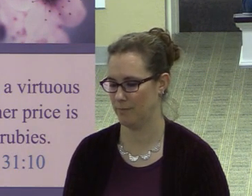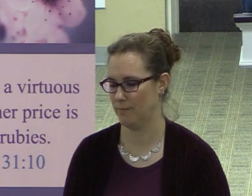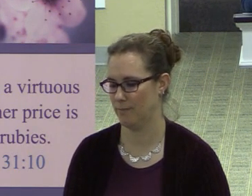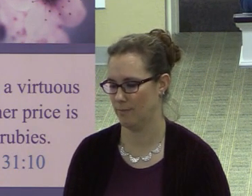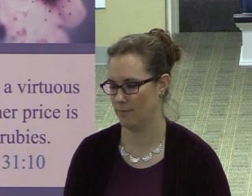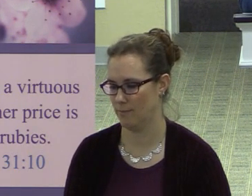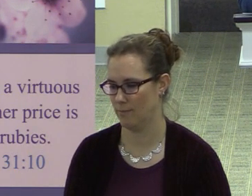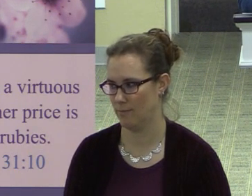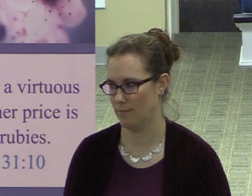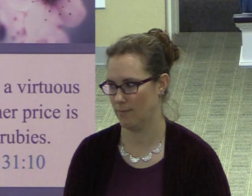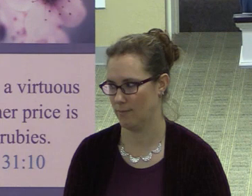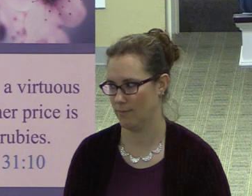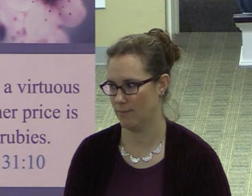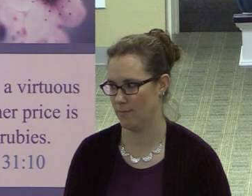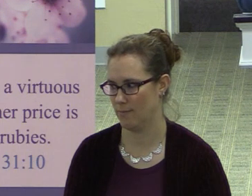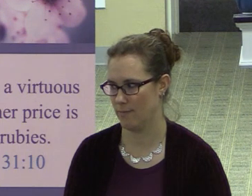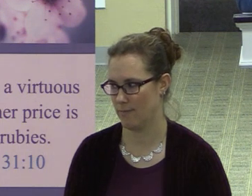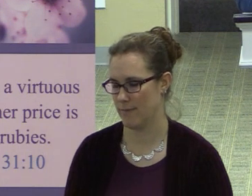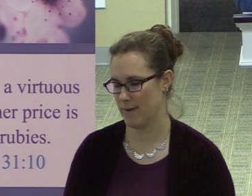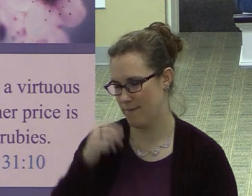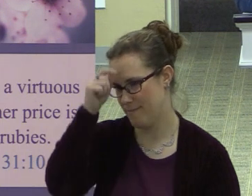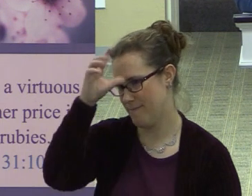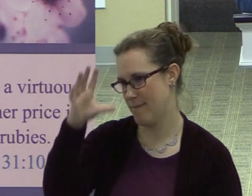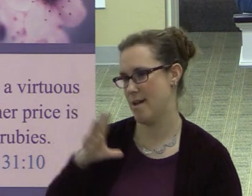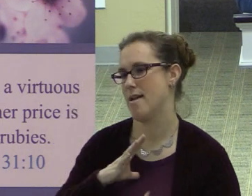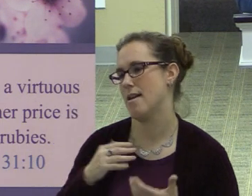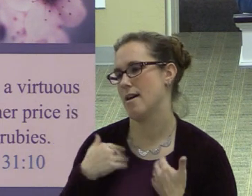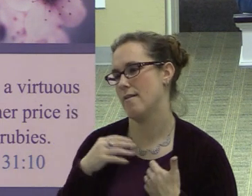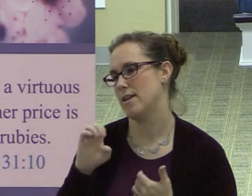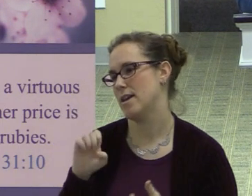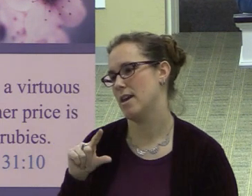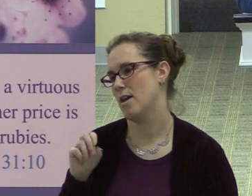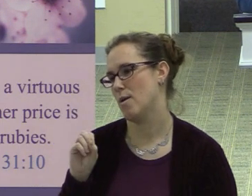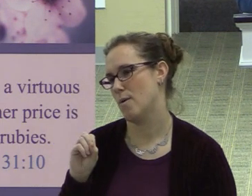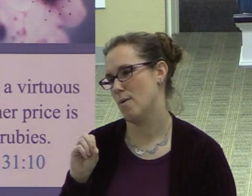Because men have ego problems.